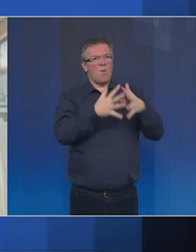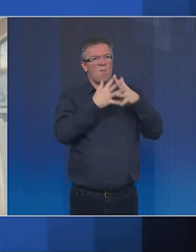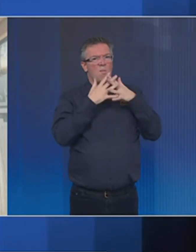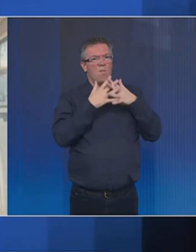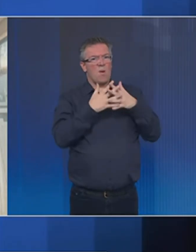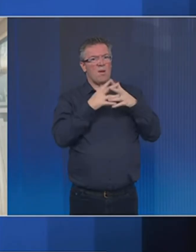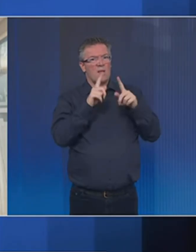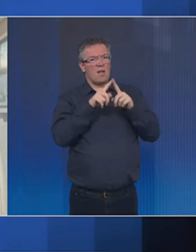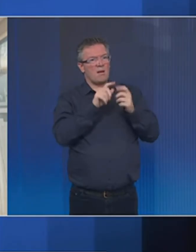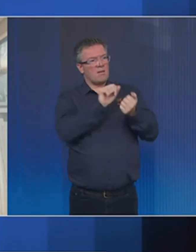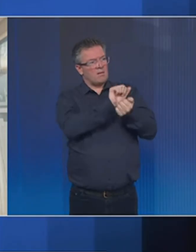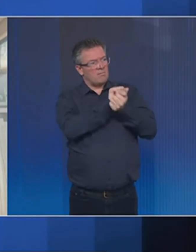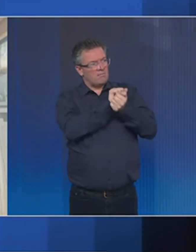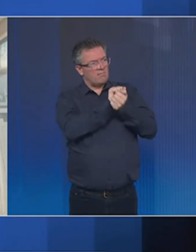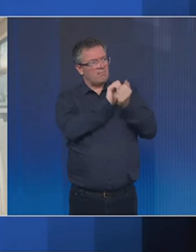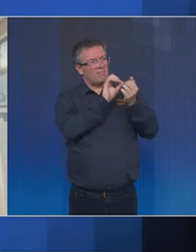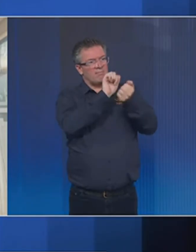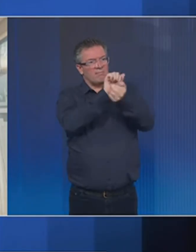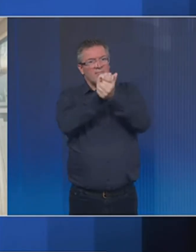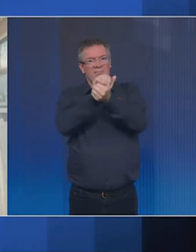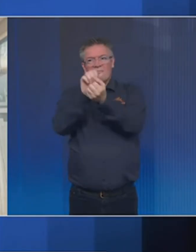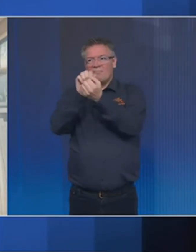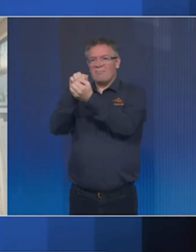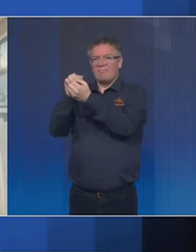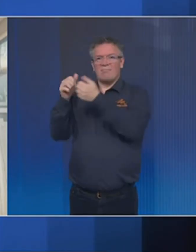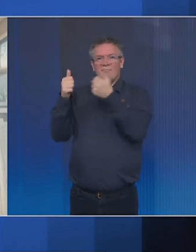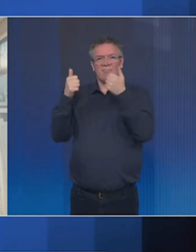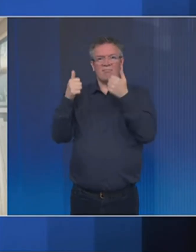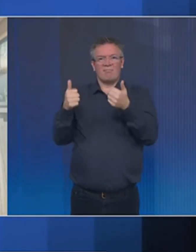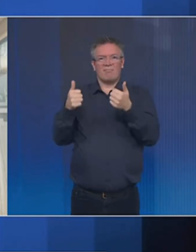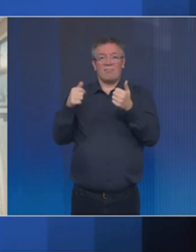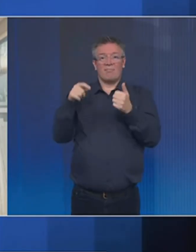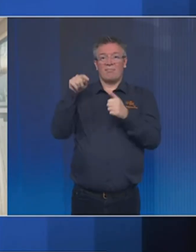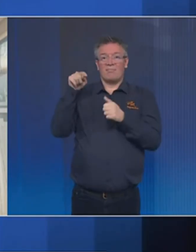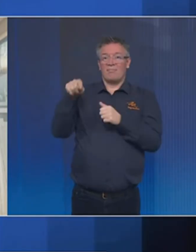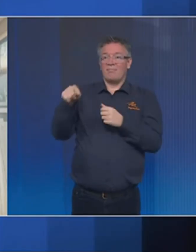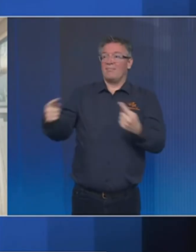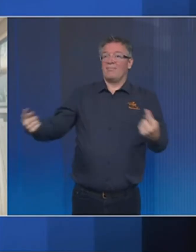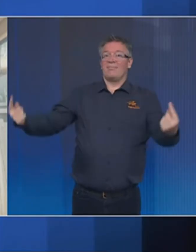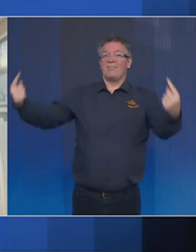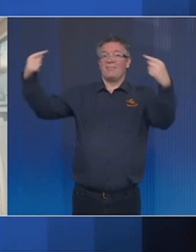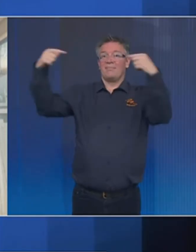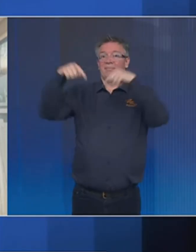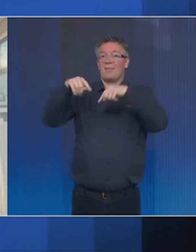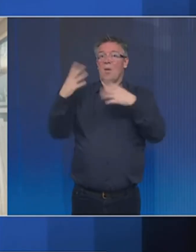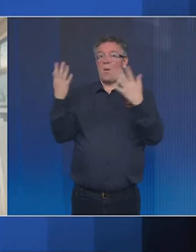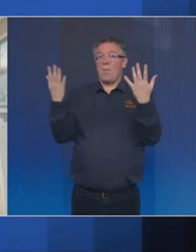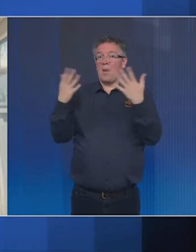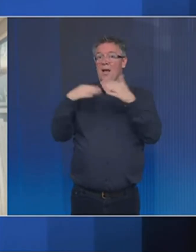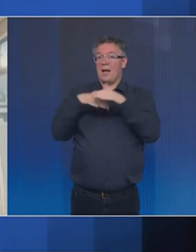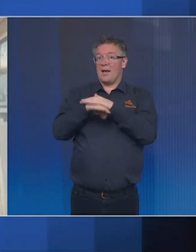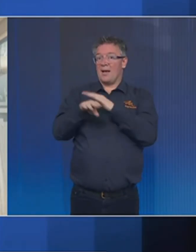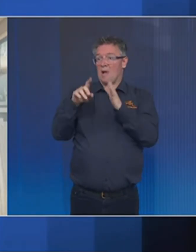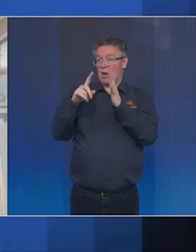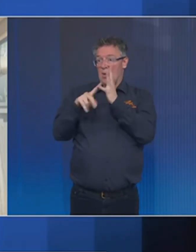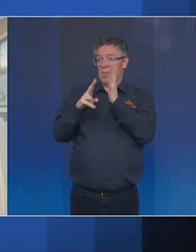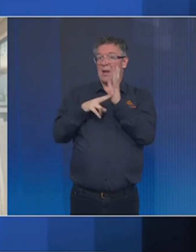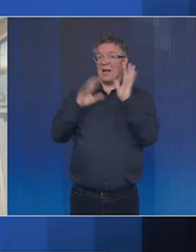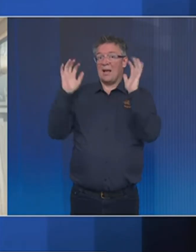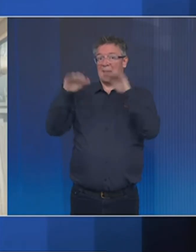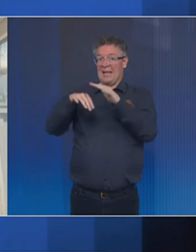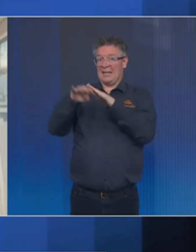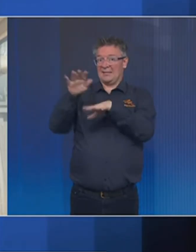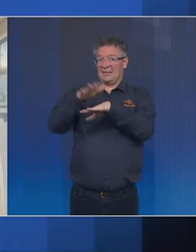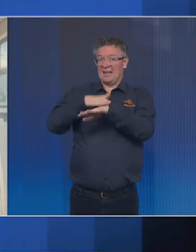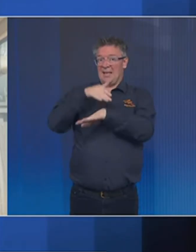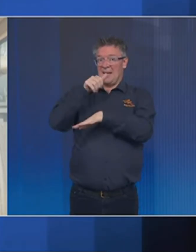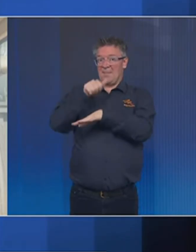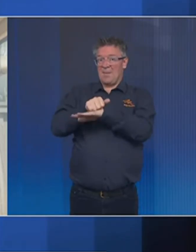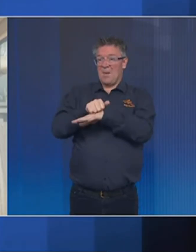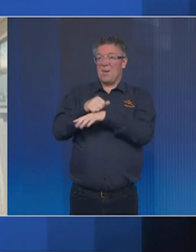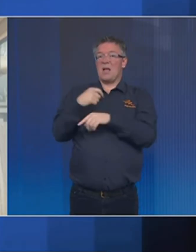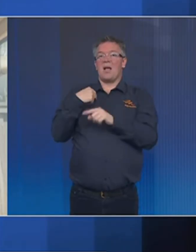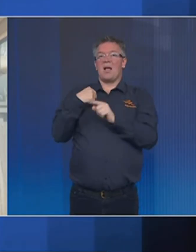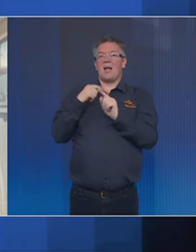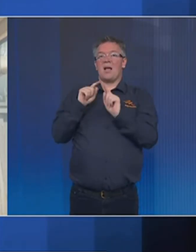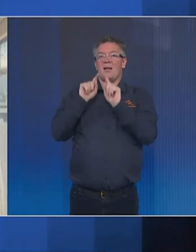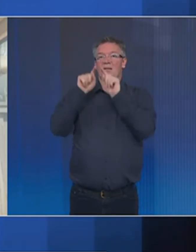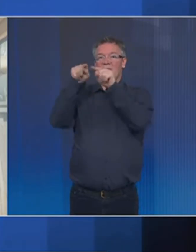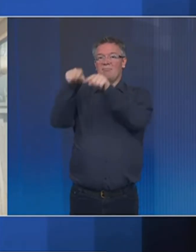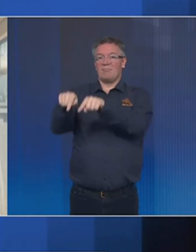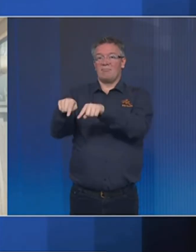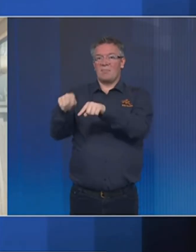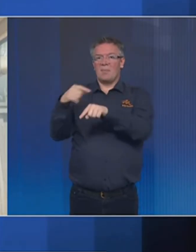the United Nations came to Singapore, where I was living at that time, to kind of go, hey, we're looking to train up our next cohort of